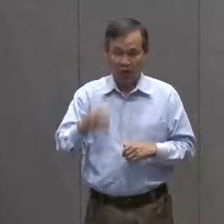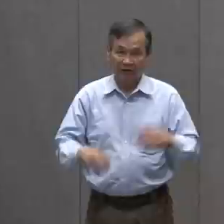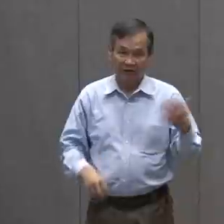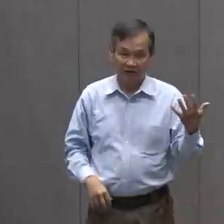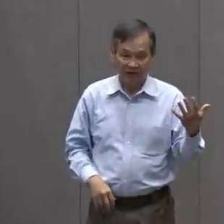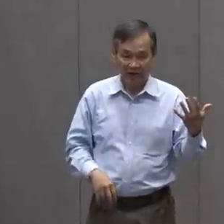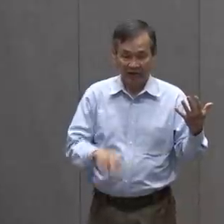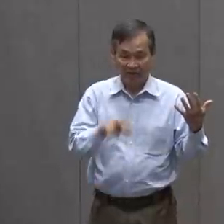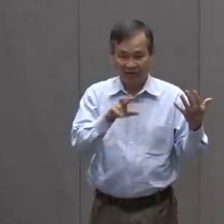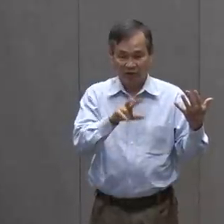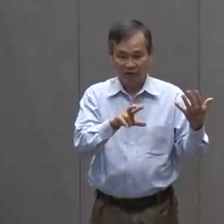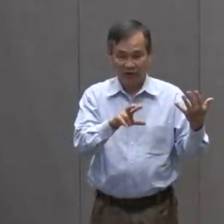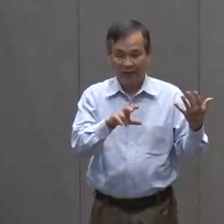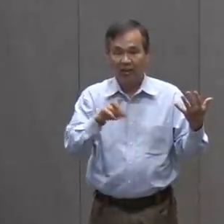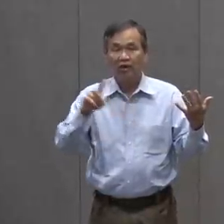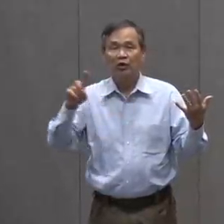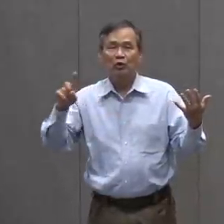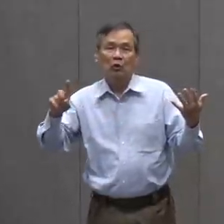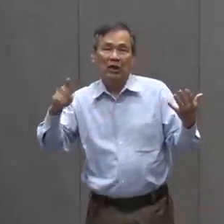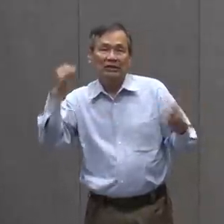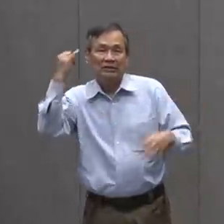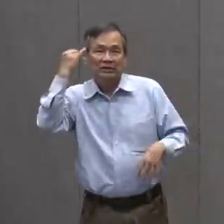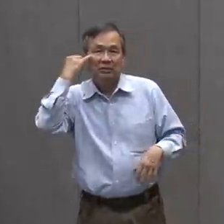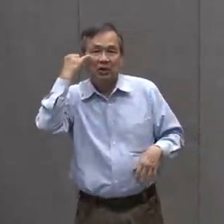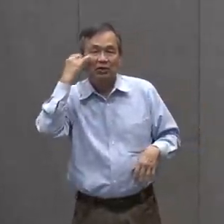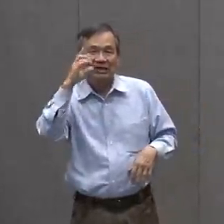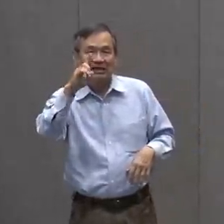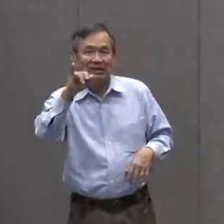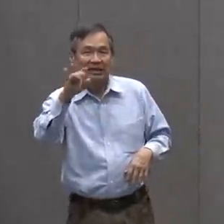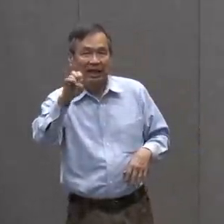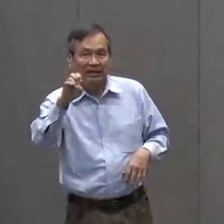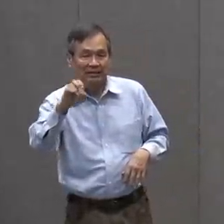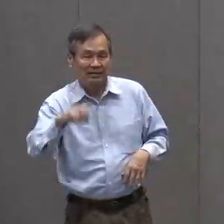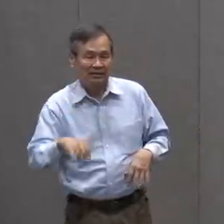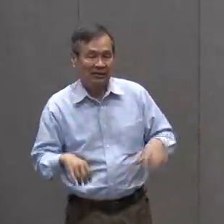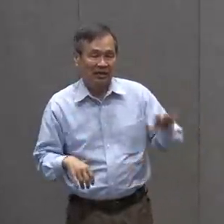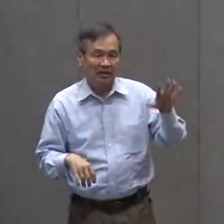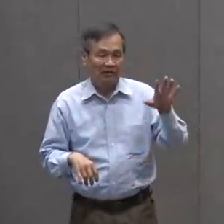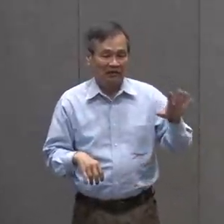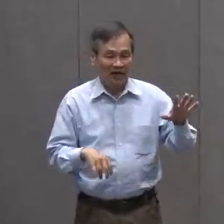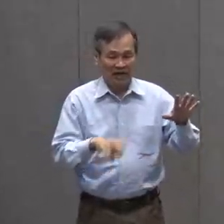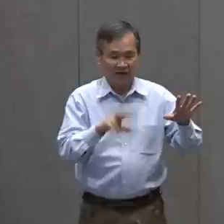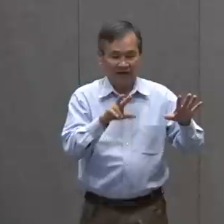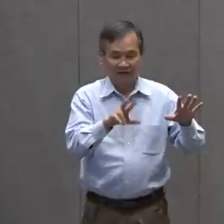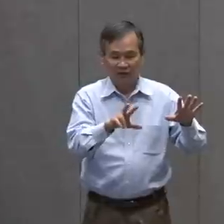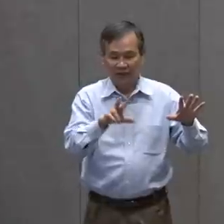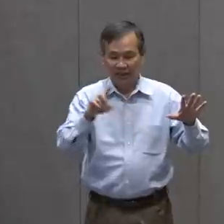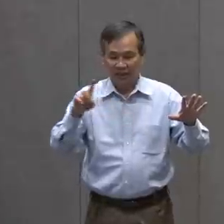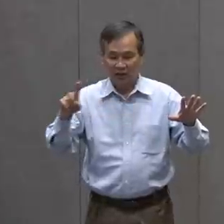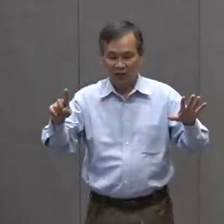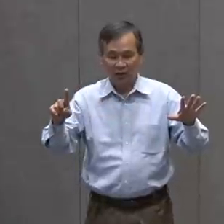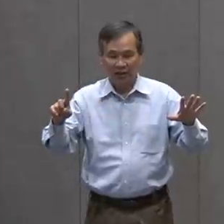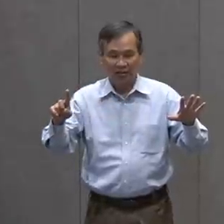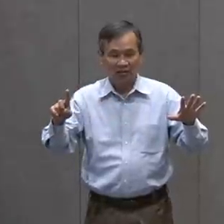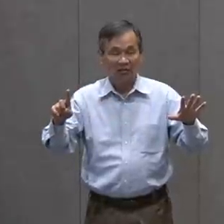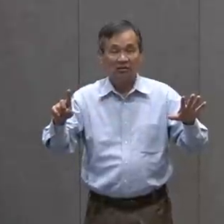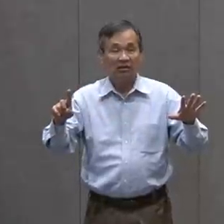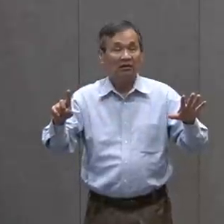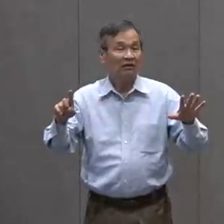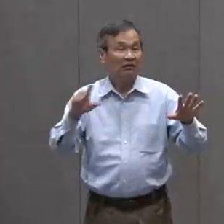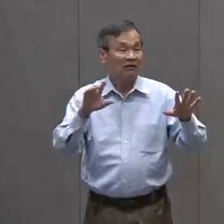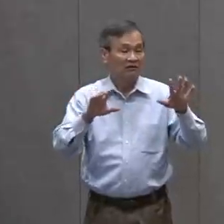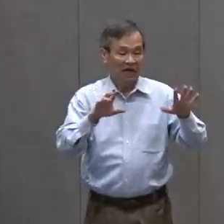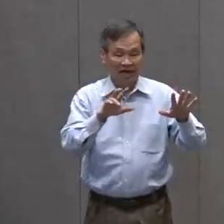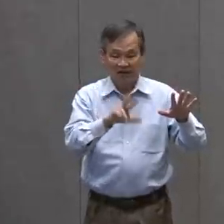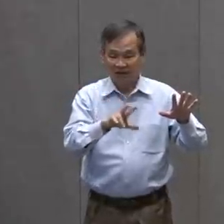a 3, and a 1 on the first roll that I did. So that 5 and 3 and the 1, I could add those all